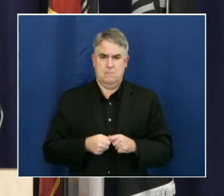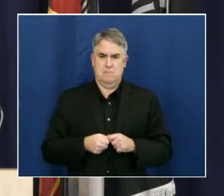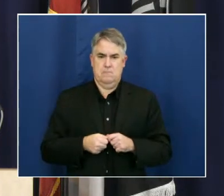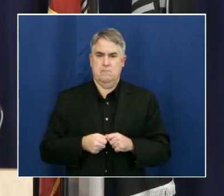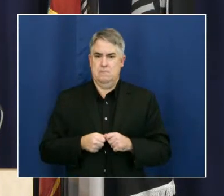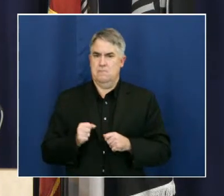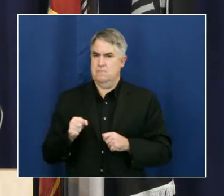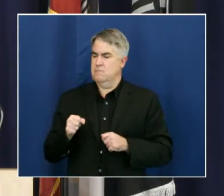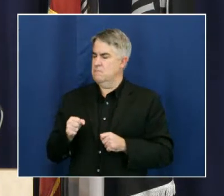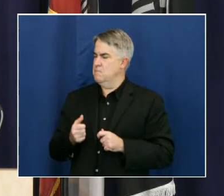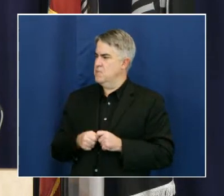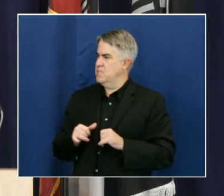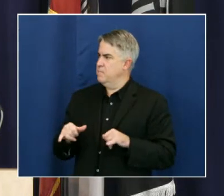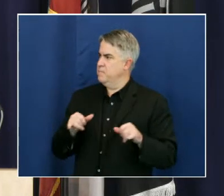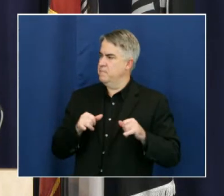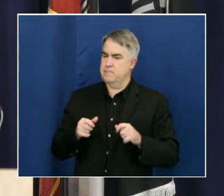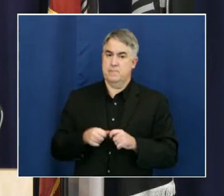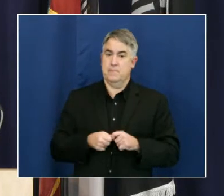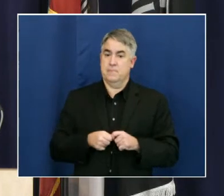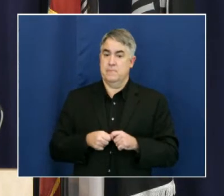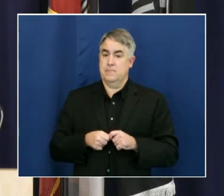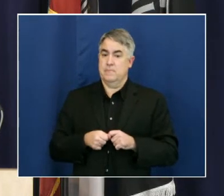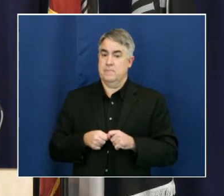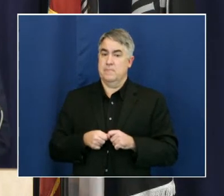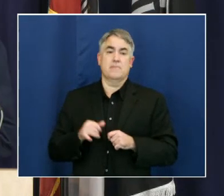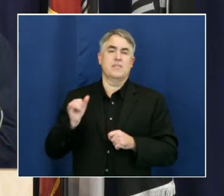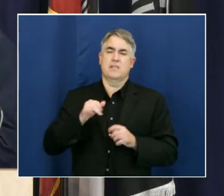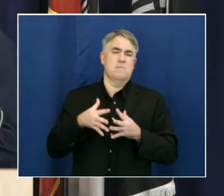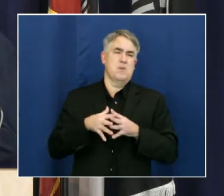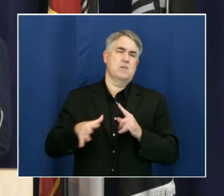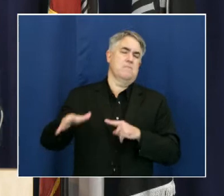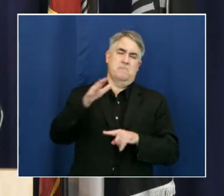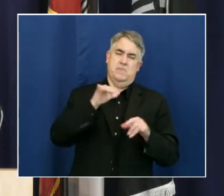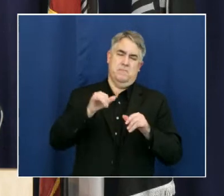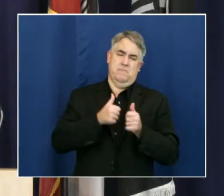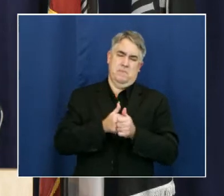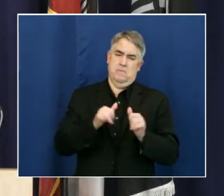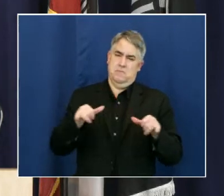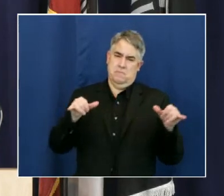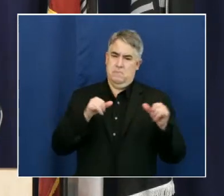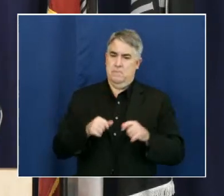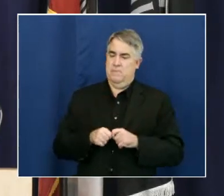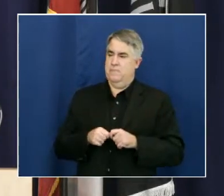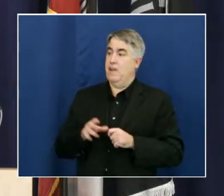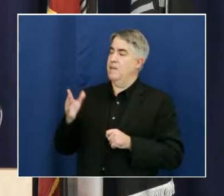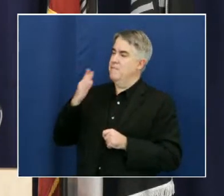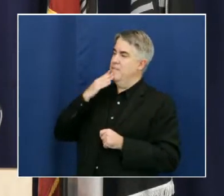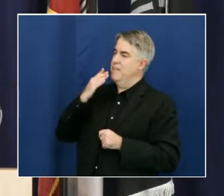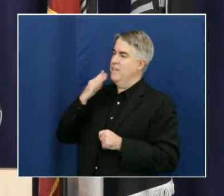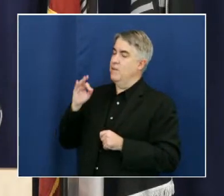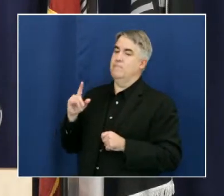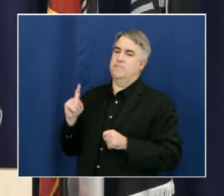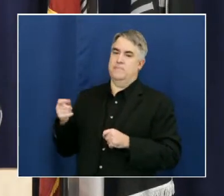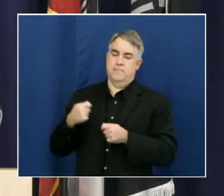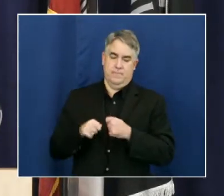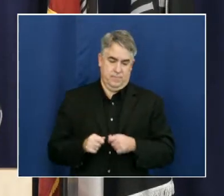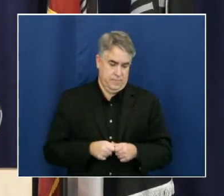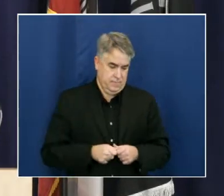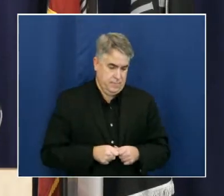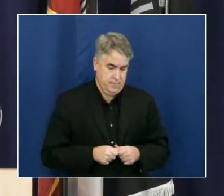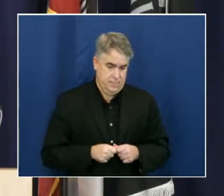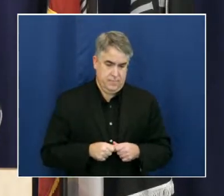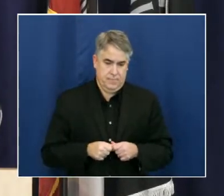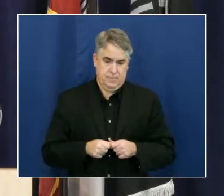that are being used throughout the country. Hopefully that answers the question. Thank you, Dr. McDonald. Appreciate it.